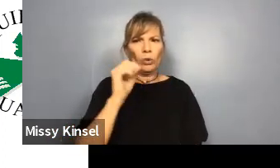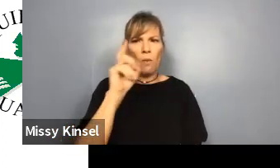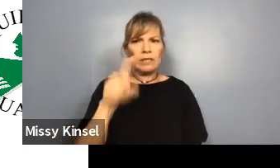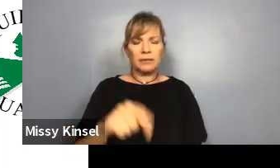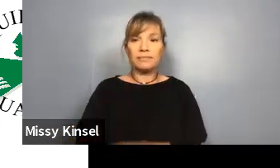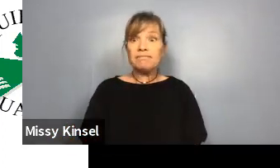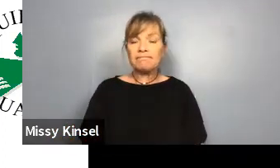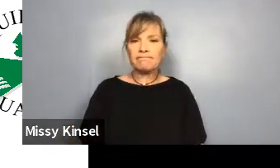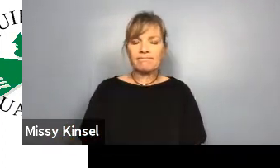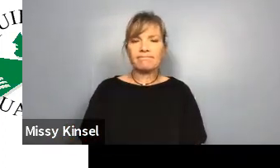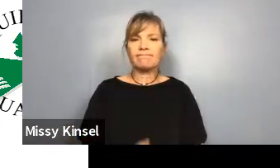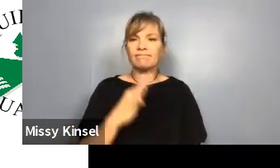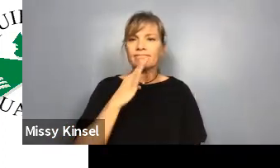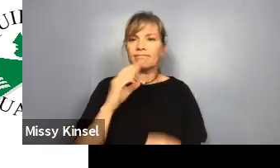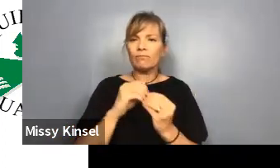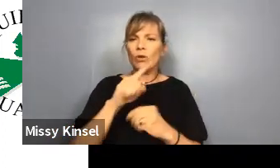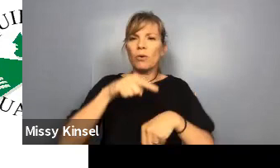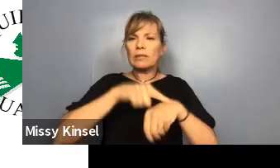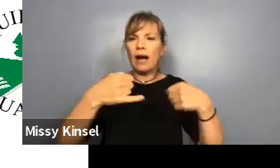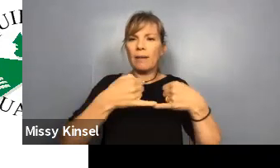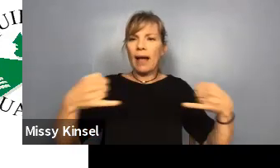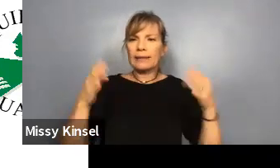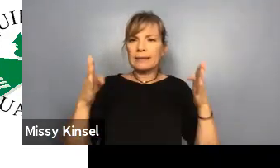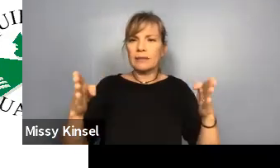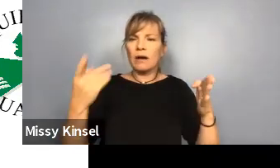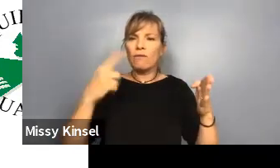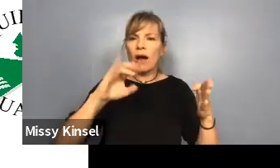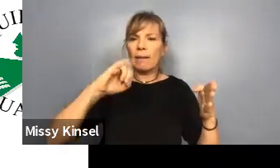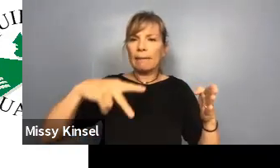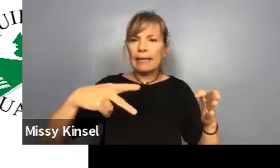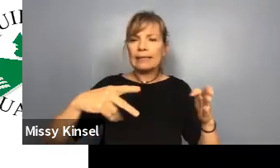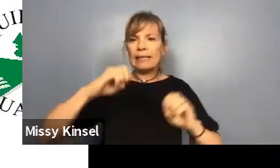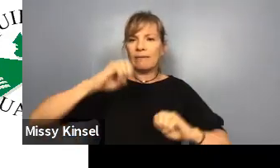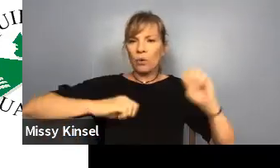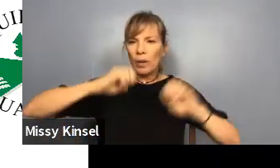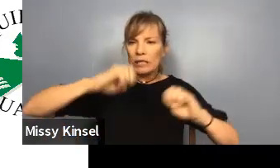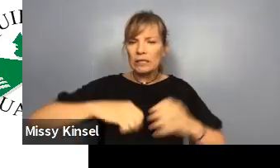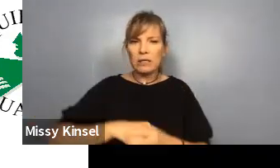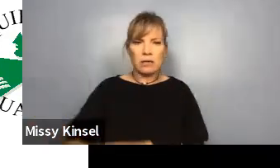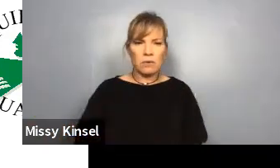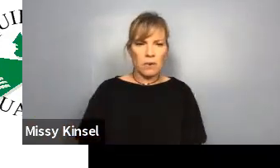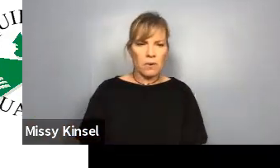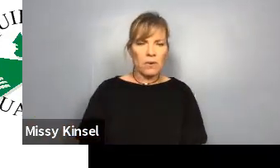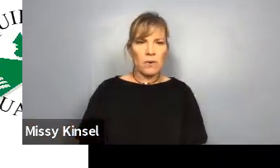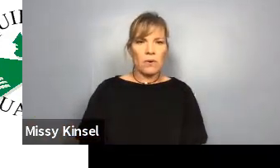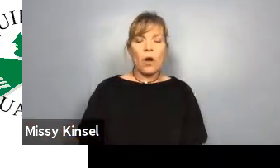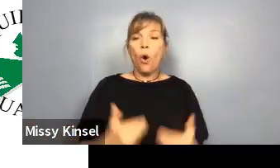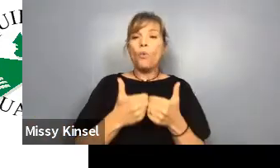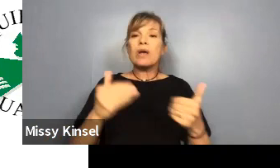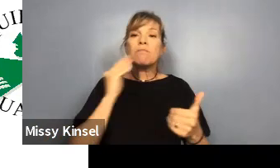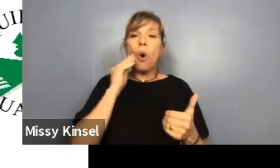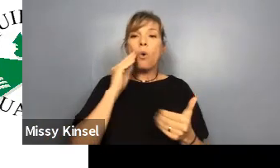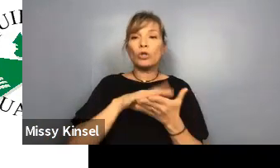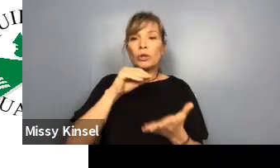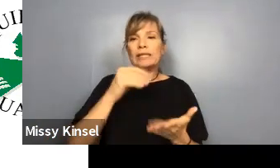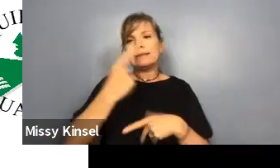Okay, so let's talk a little bit about timelines for IEPs and evaluations. So remote learning days are school days,